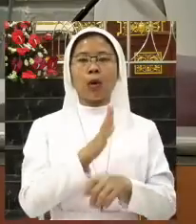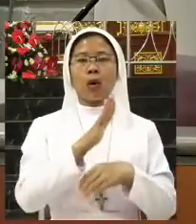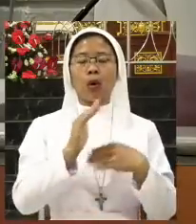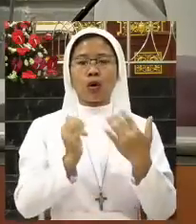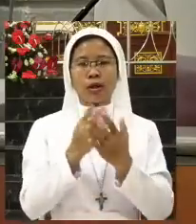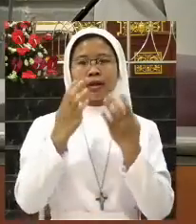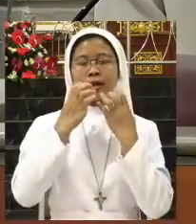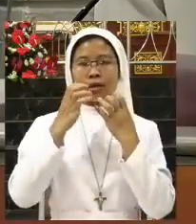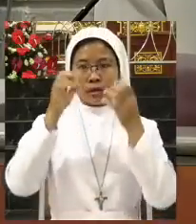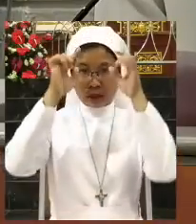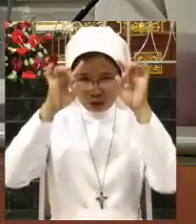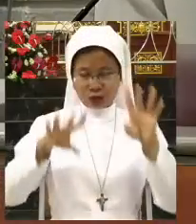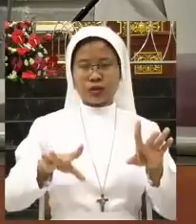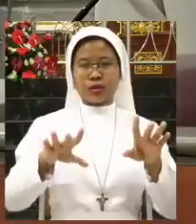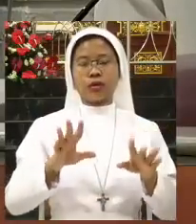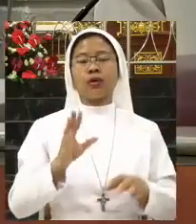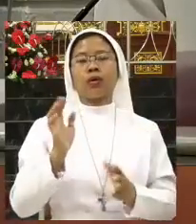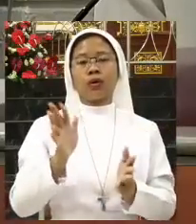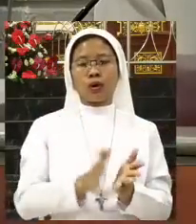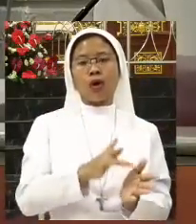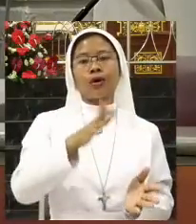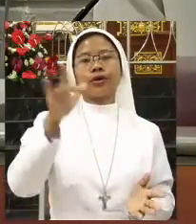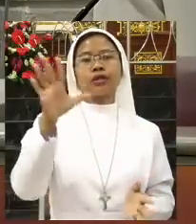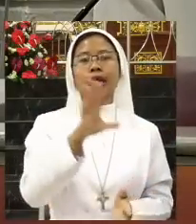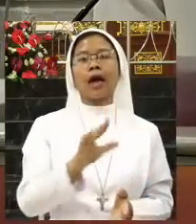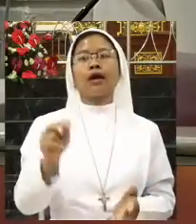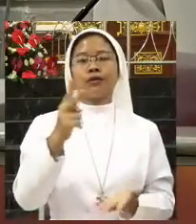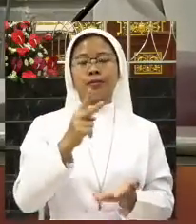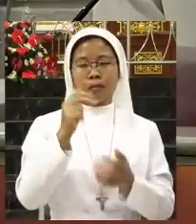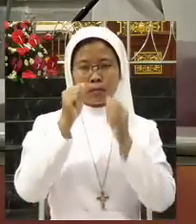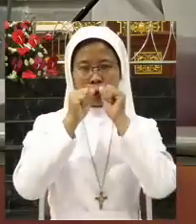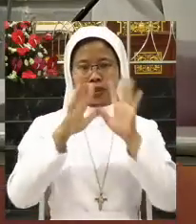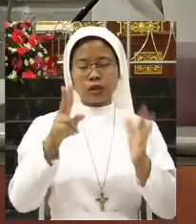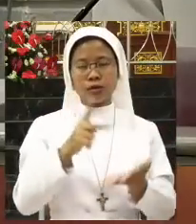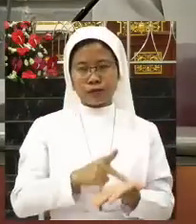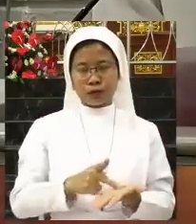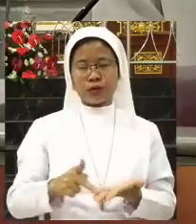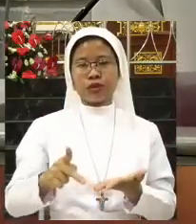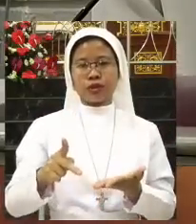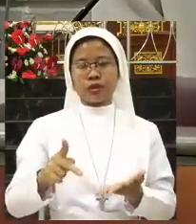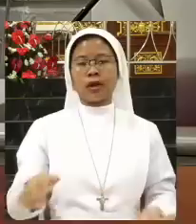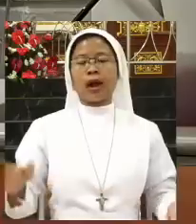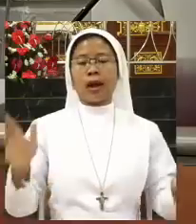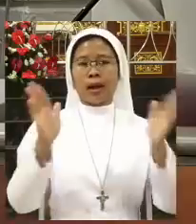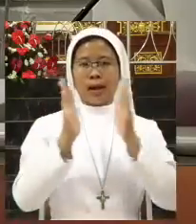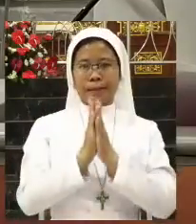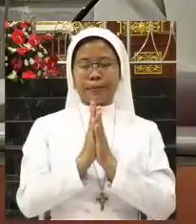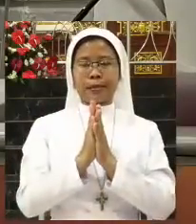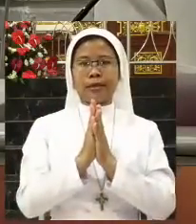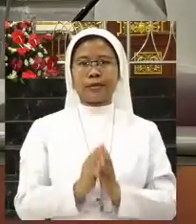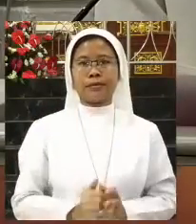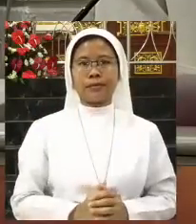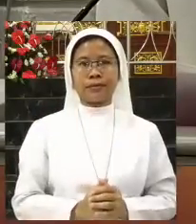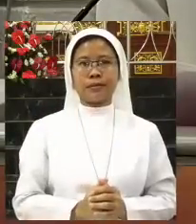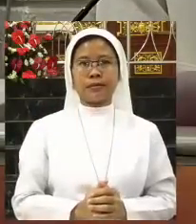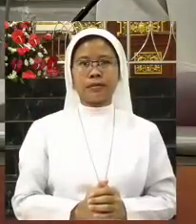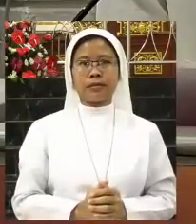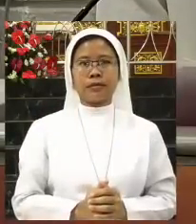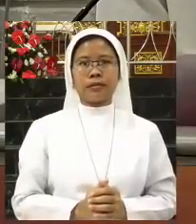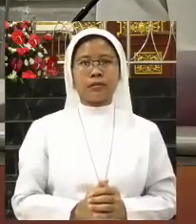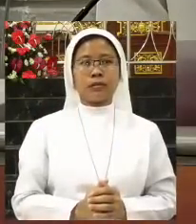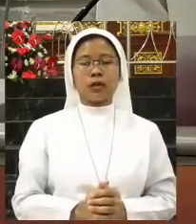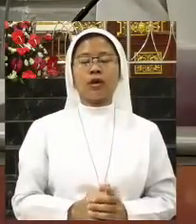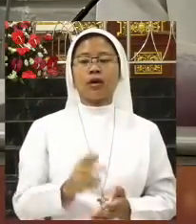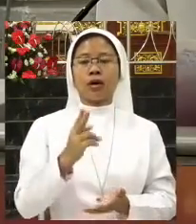from all dangers. O glorious and blessed Virgin, amen. O